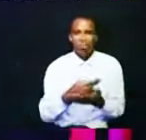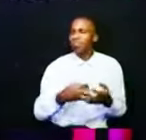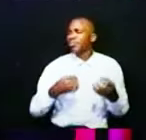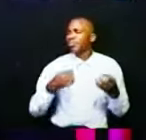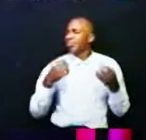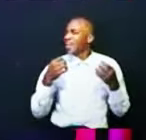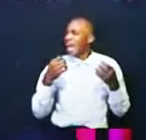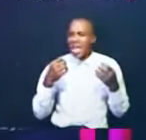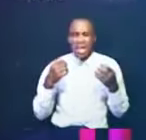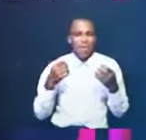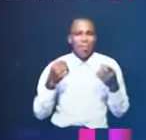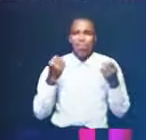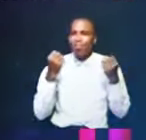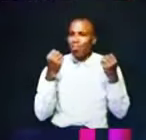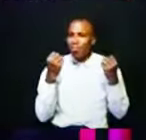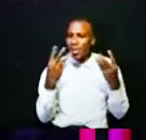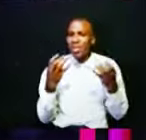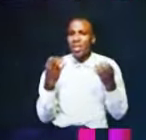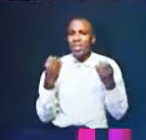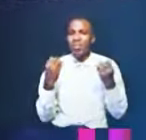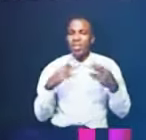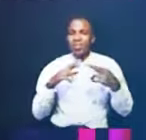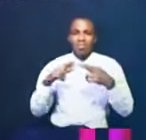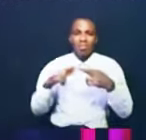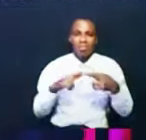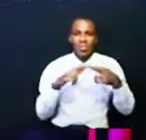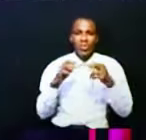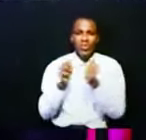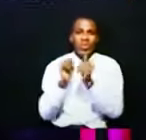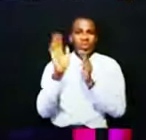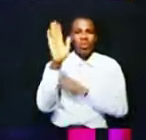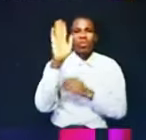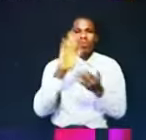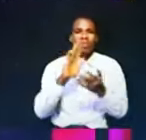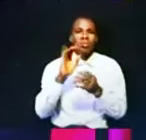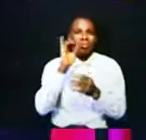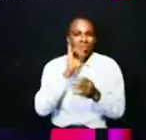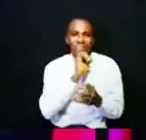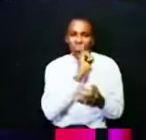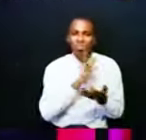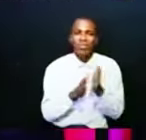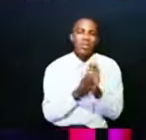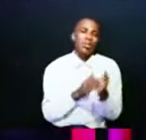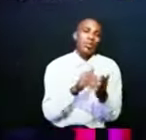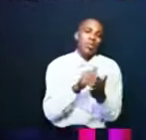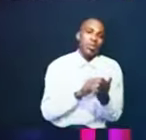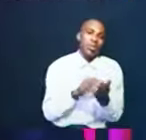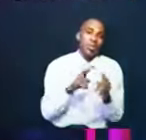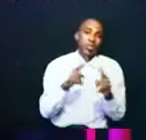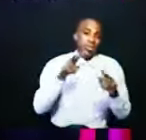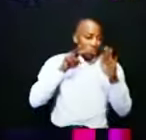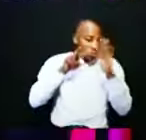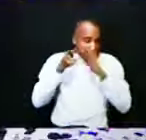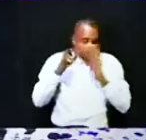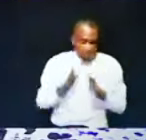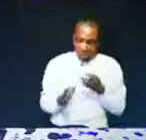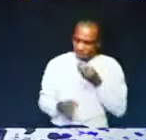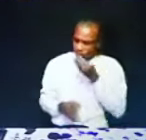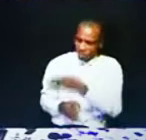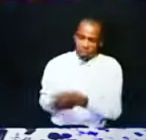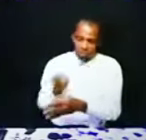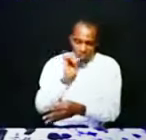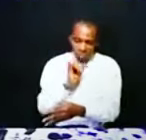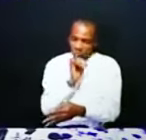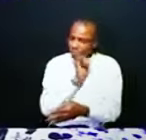yon kofa ni osuma wodi sumu nyankopon no emu ahode ehwan. But Malachi wanted to bring them back to the covenant of